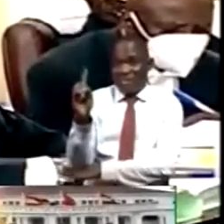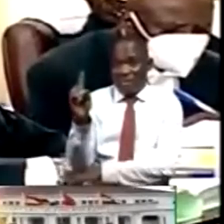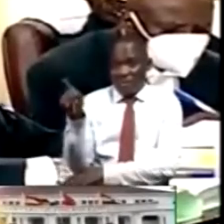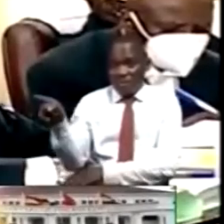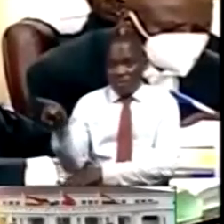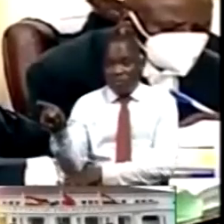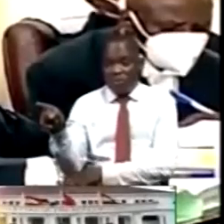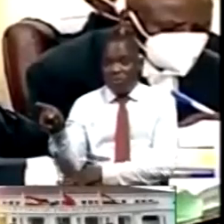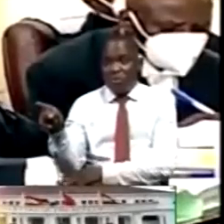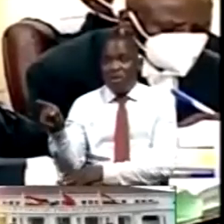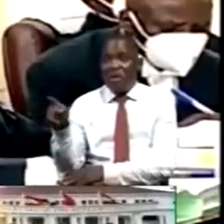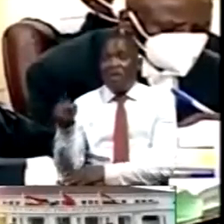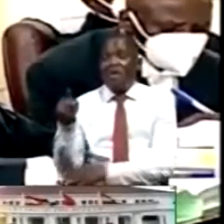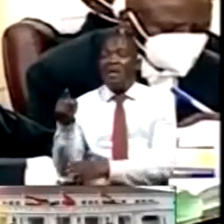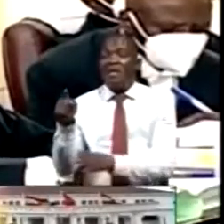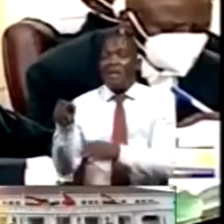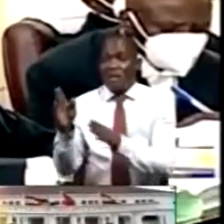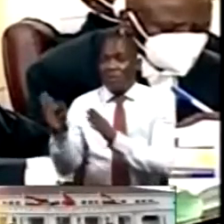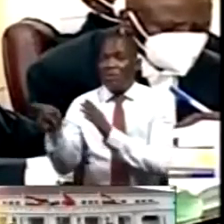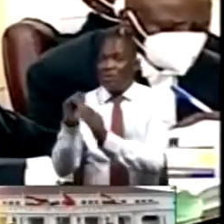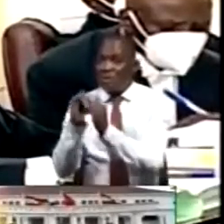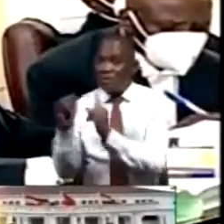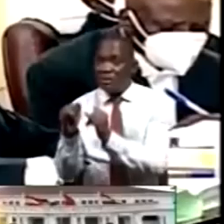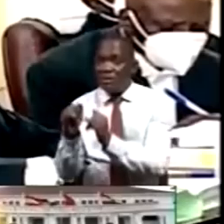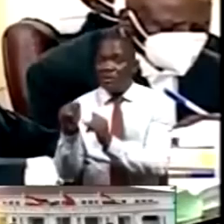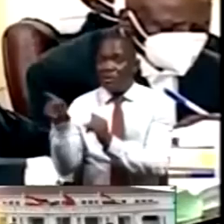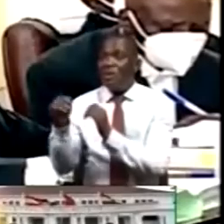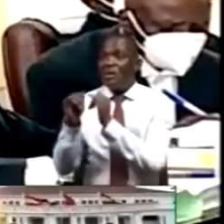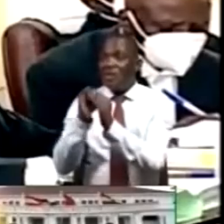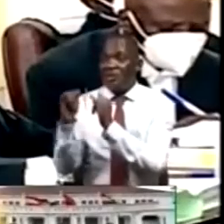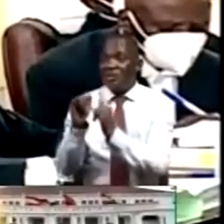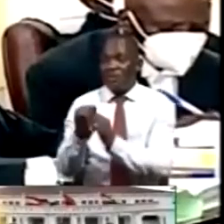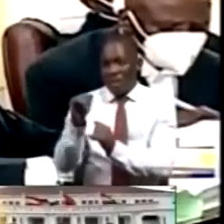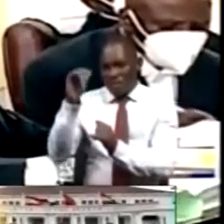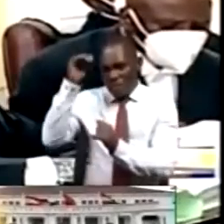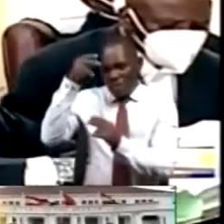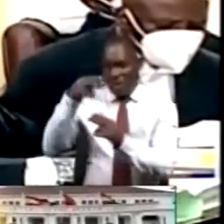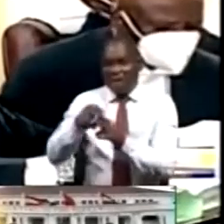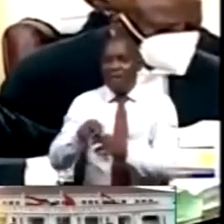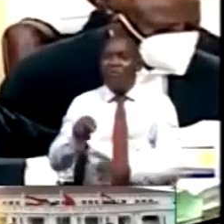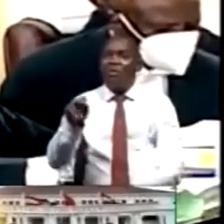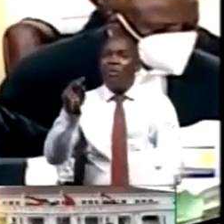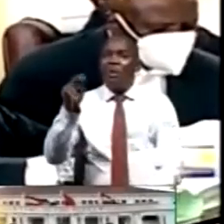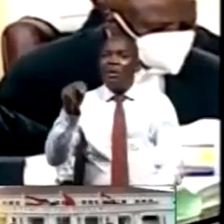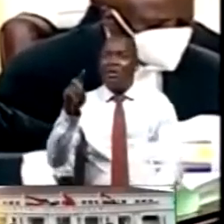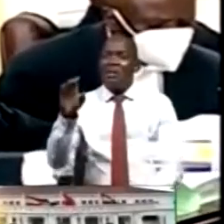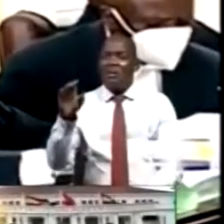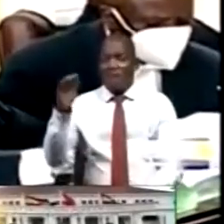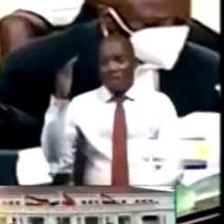you granted again an interview to your favorite Kwesi Packer-Wilson at the NDC